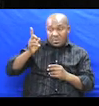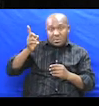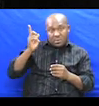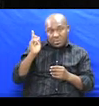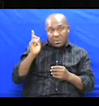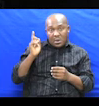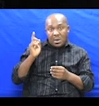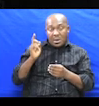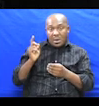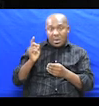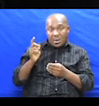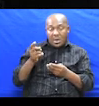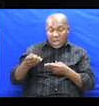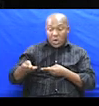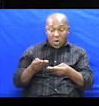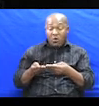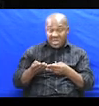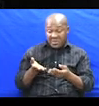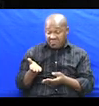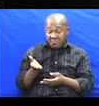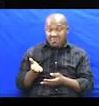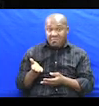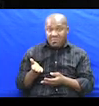also colonial economy,